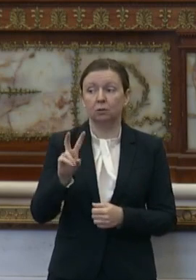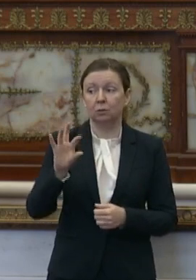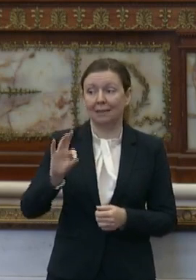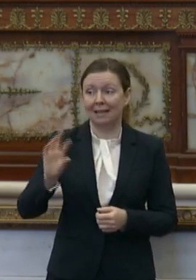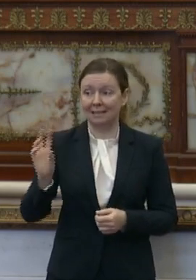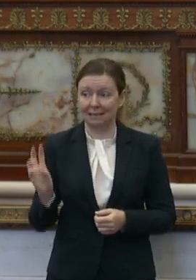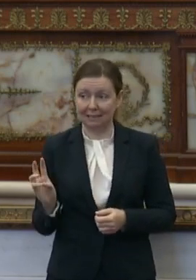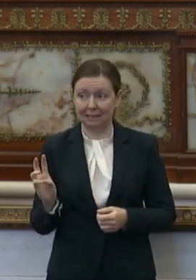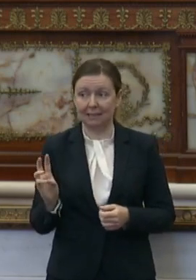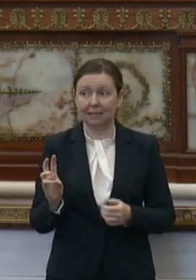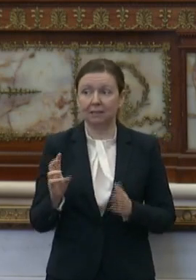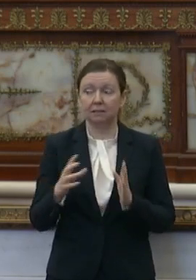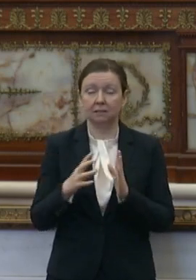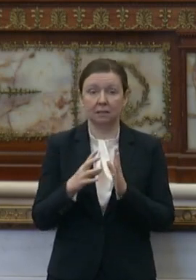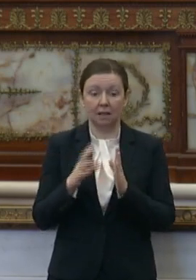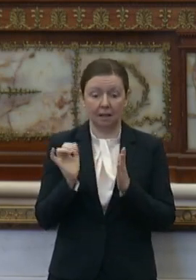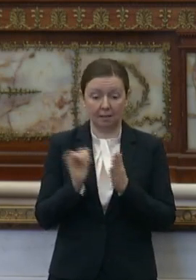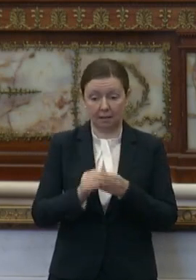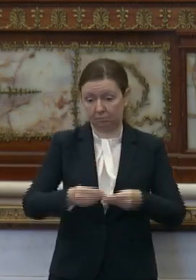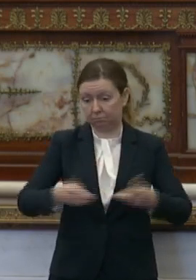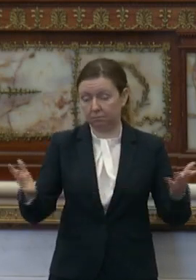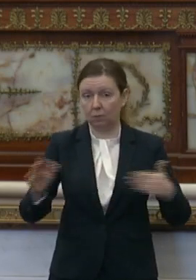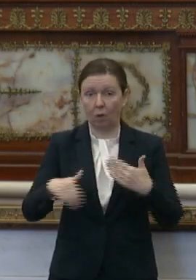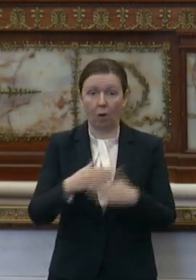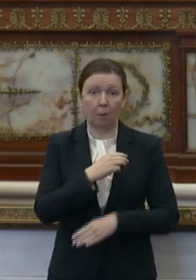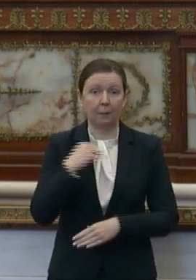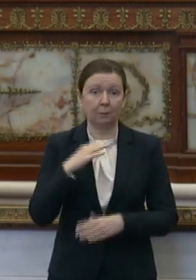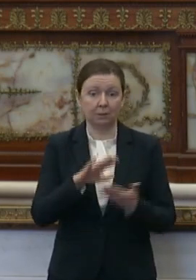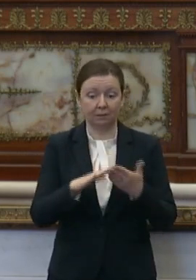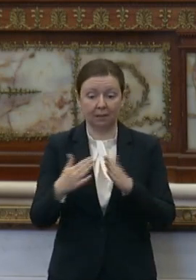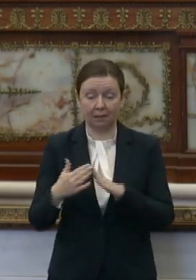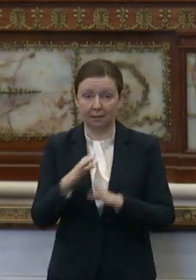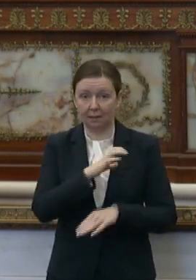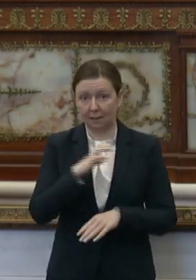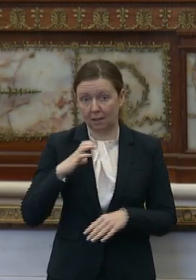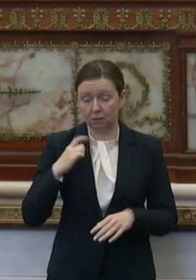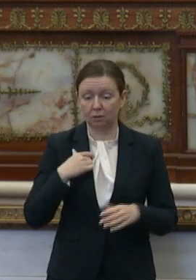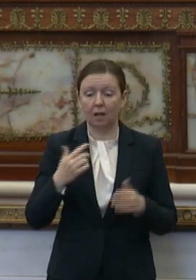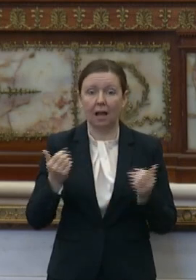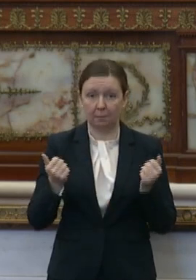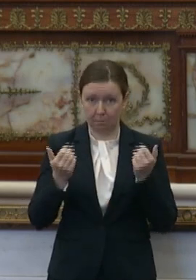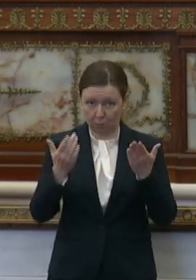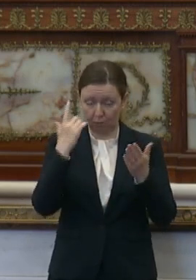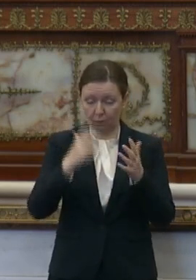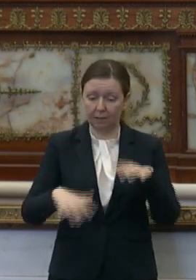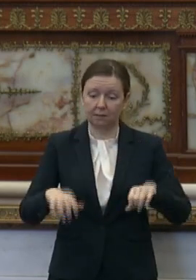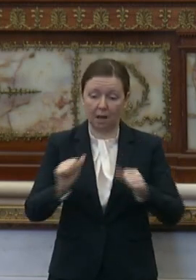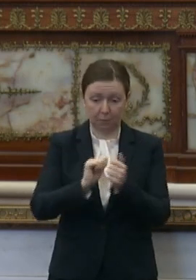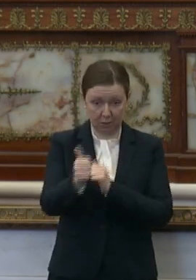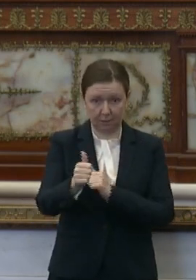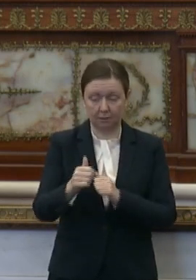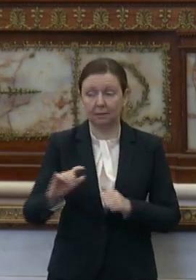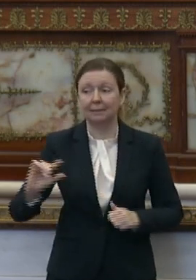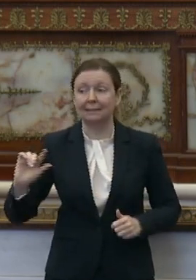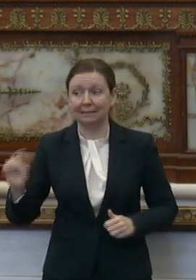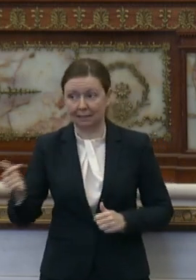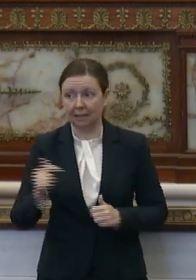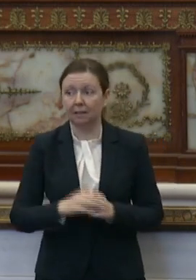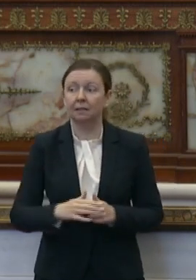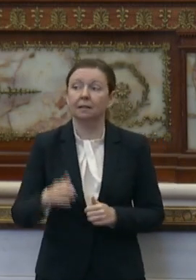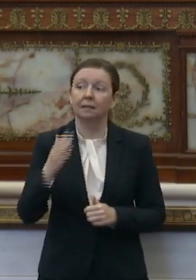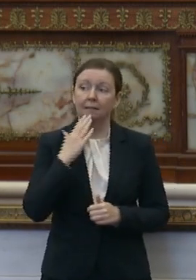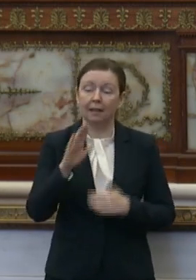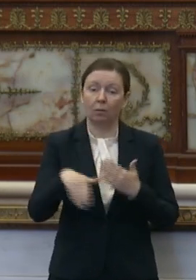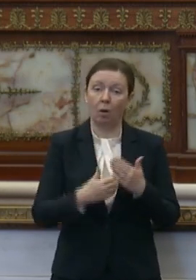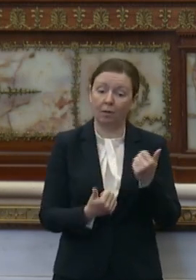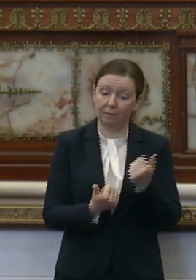200296. A copy of the amendment has been circulated to all members of council. I move for the adoption of the amendment. Second. Thank you.